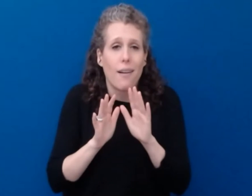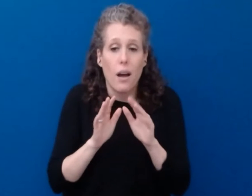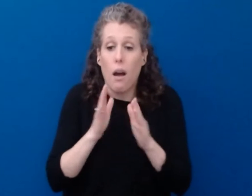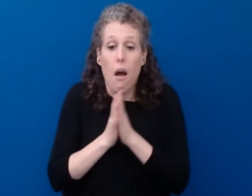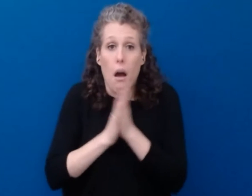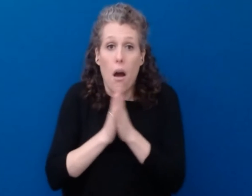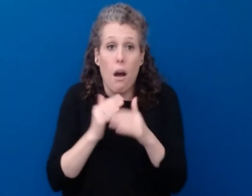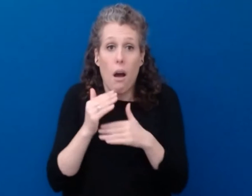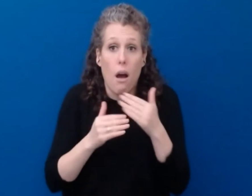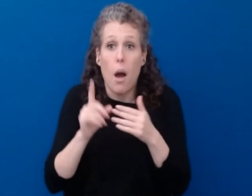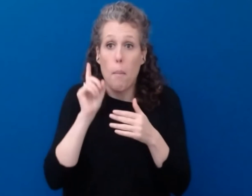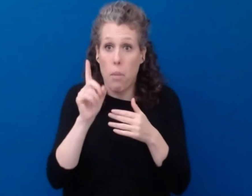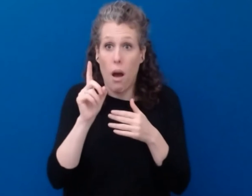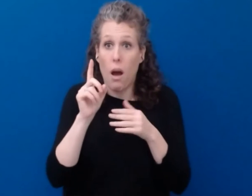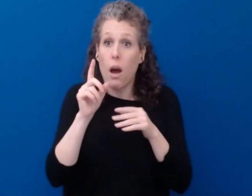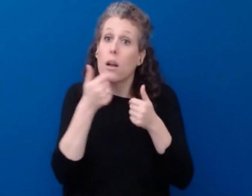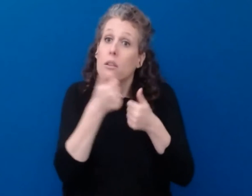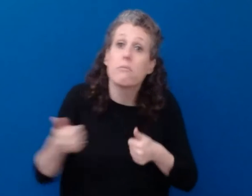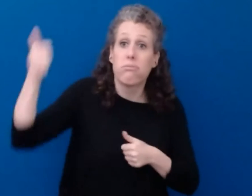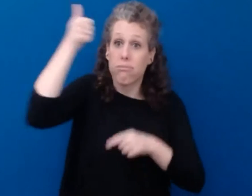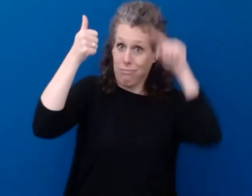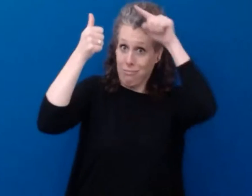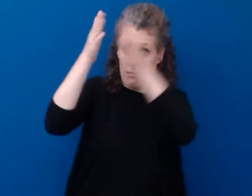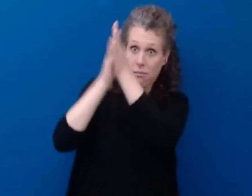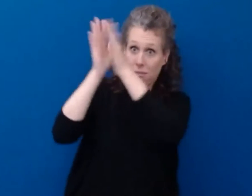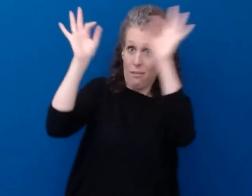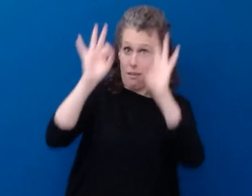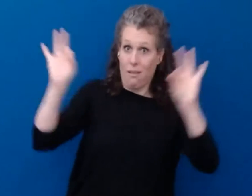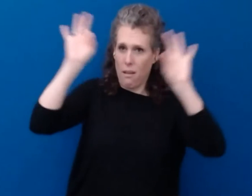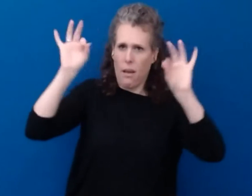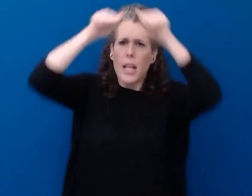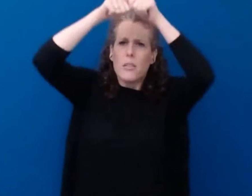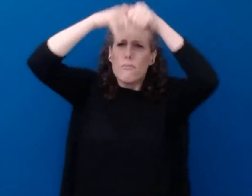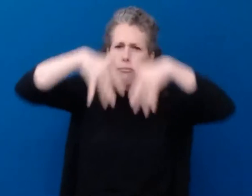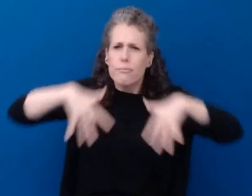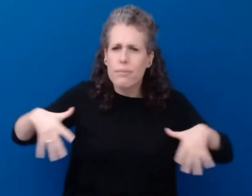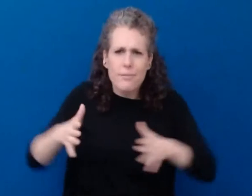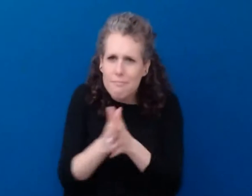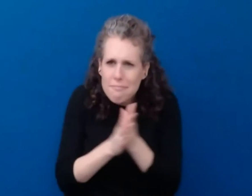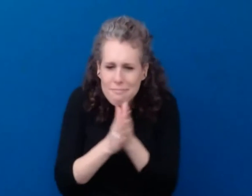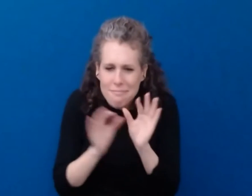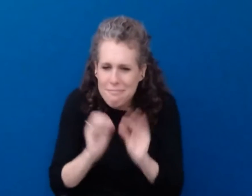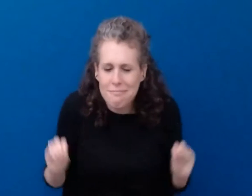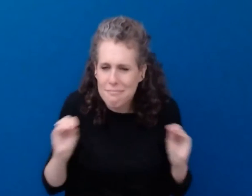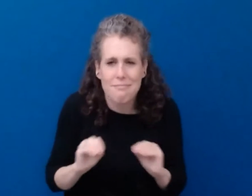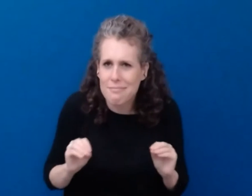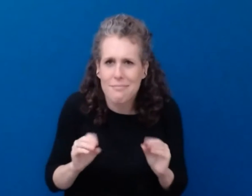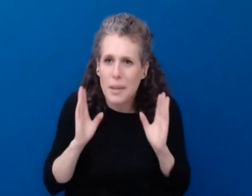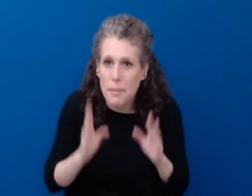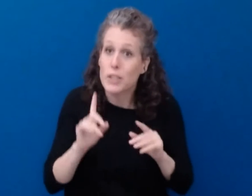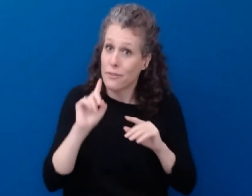to a management, then it just doesn't happen. So yeah, it can't be on only a few people